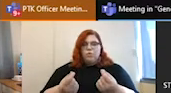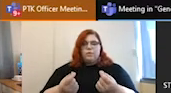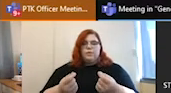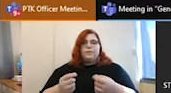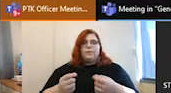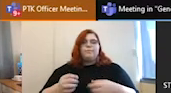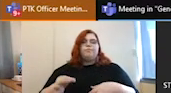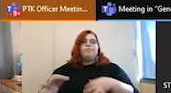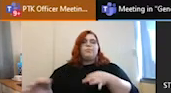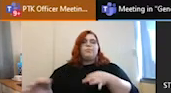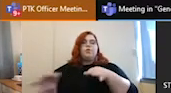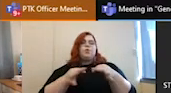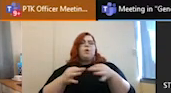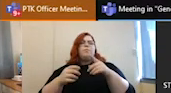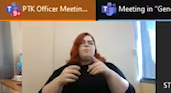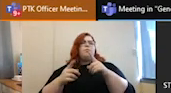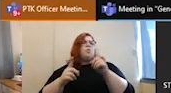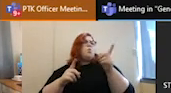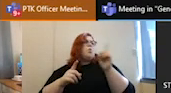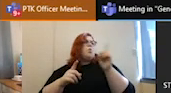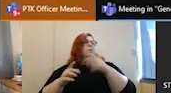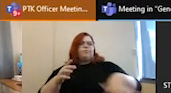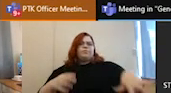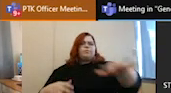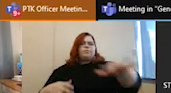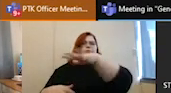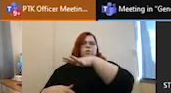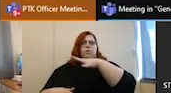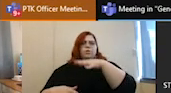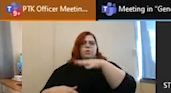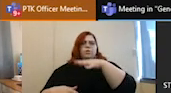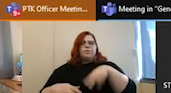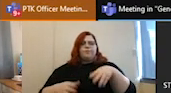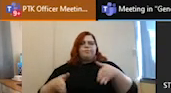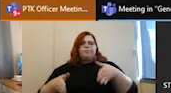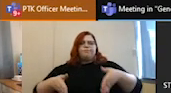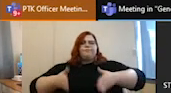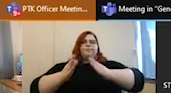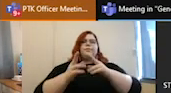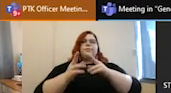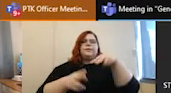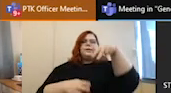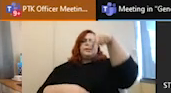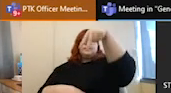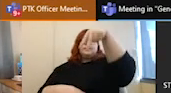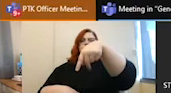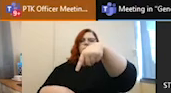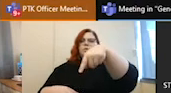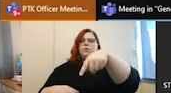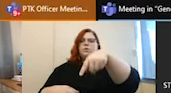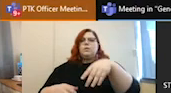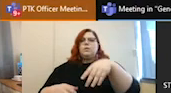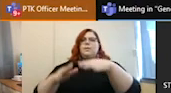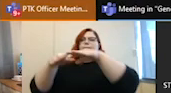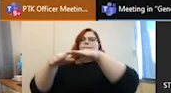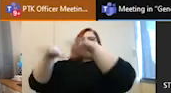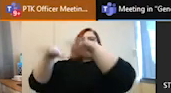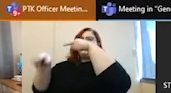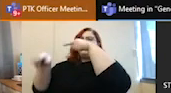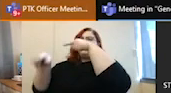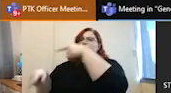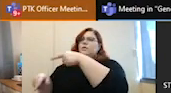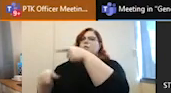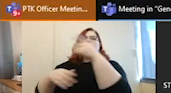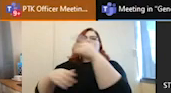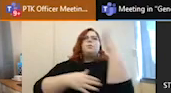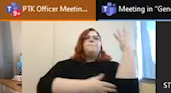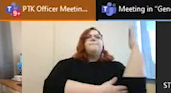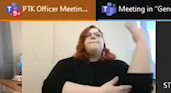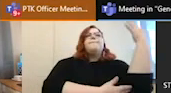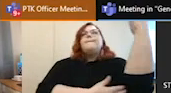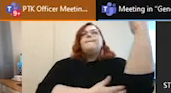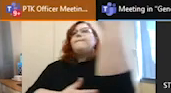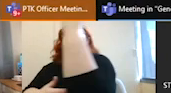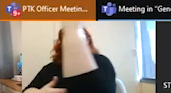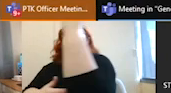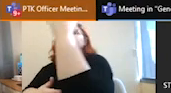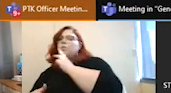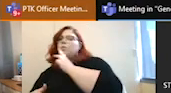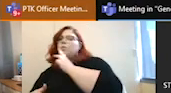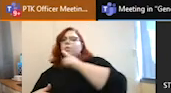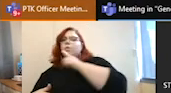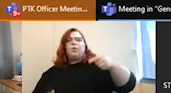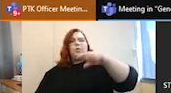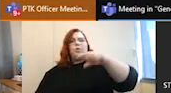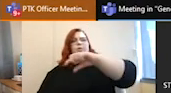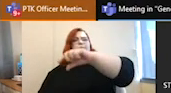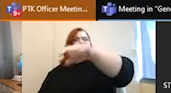You are standing at the end of the road before a small brick building. Around is a forest. A small stream flows out of the building and down